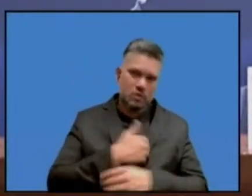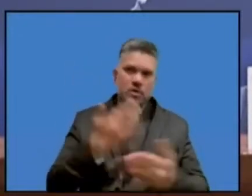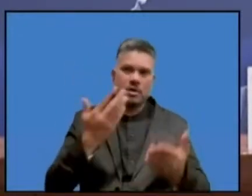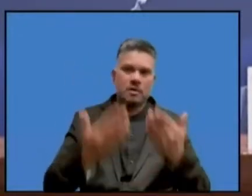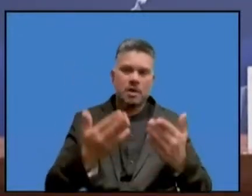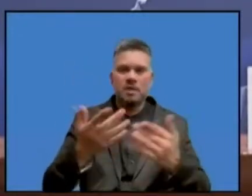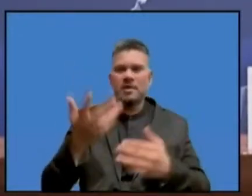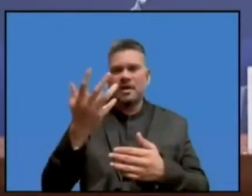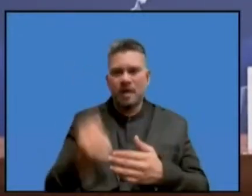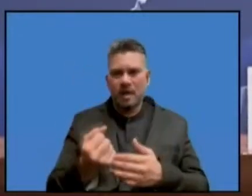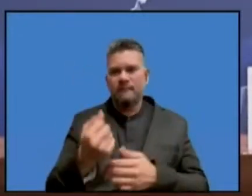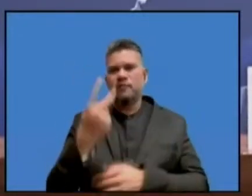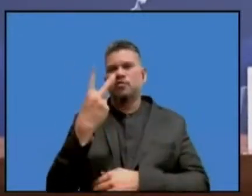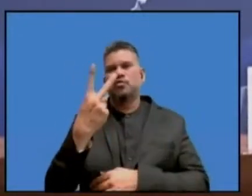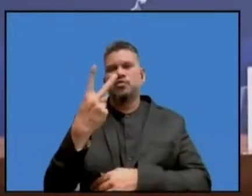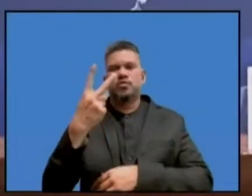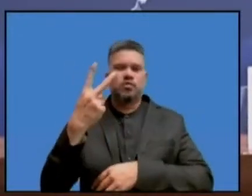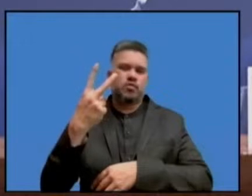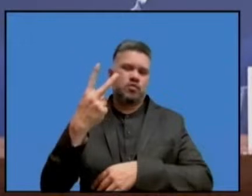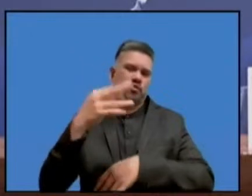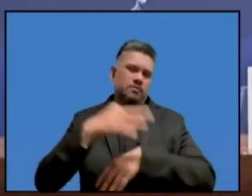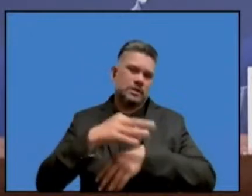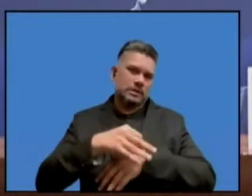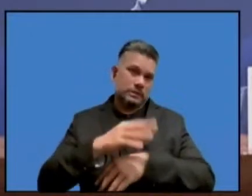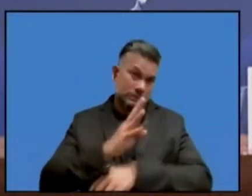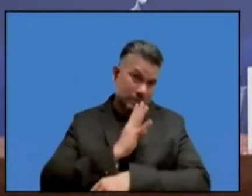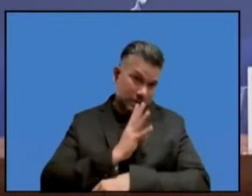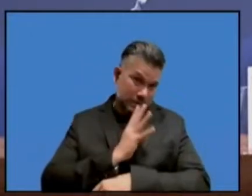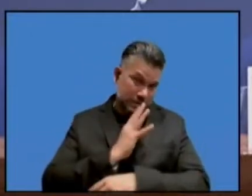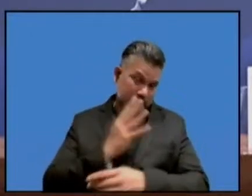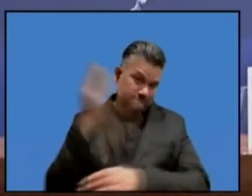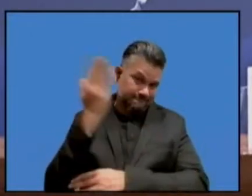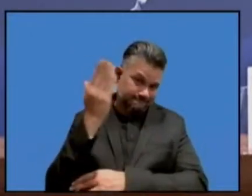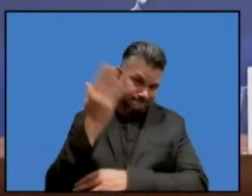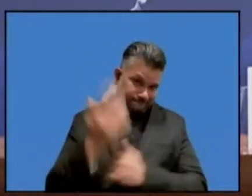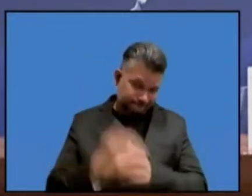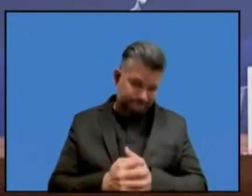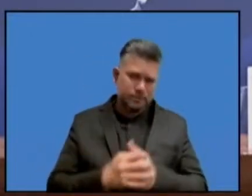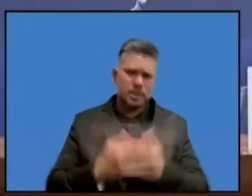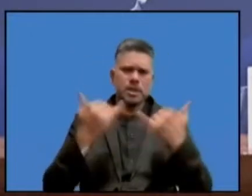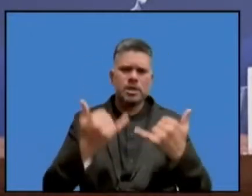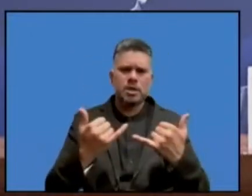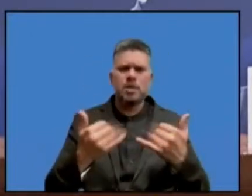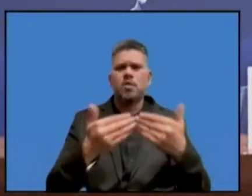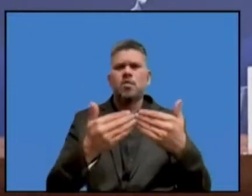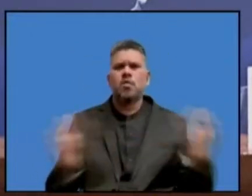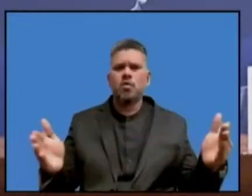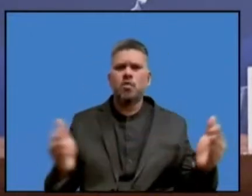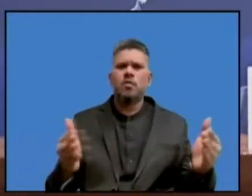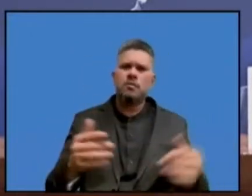speak. And may I now open the floor for the intervention of the